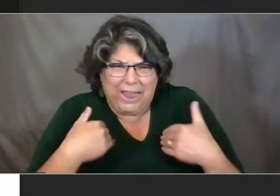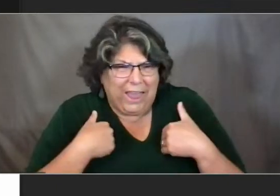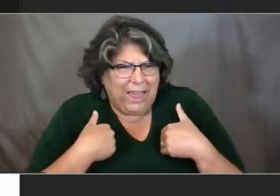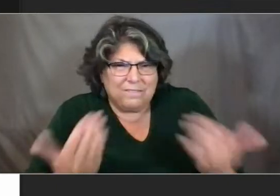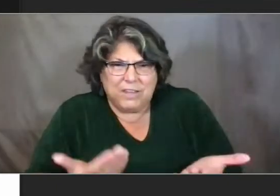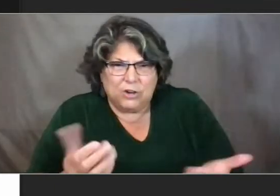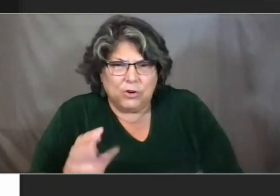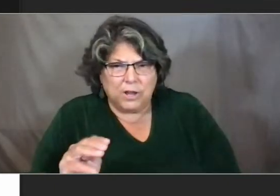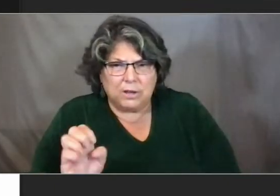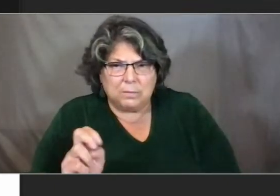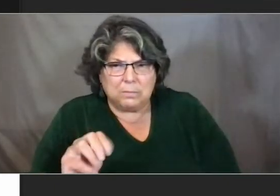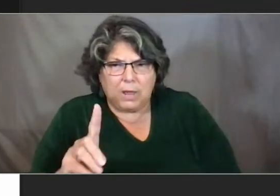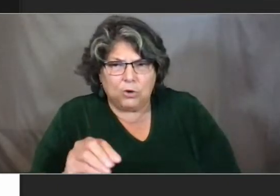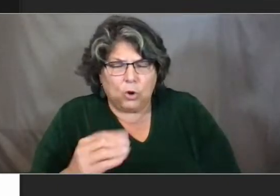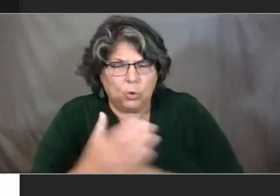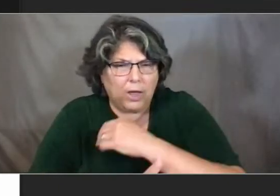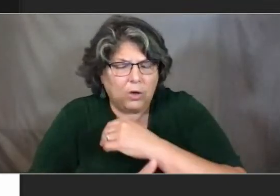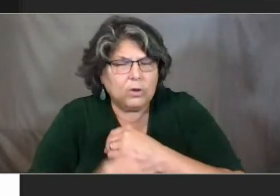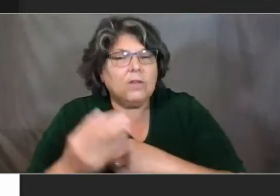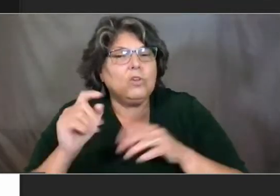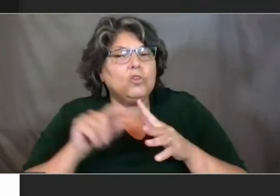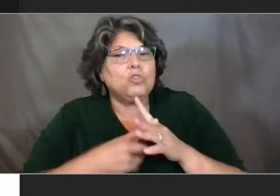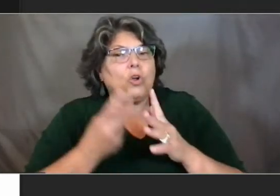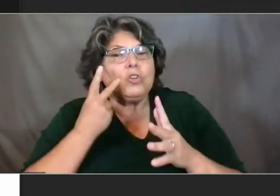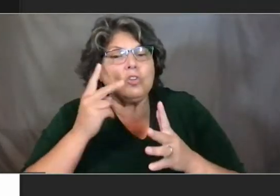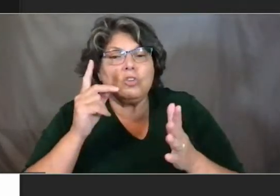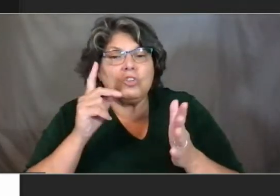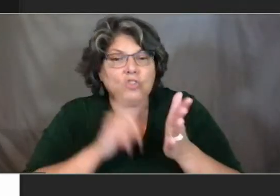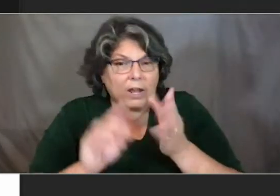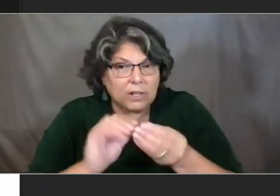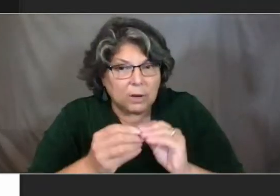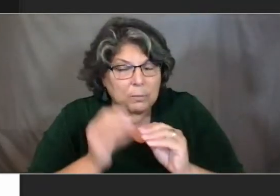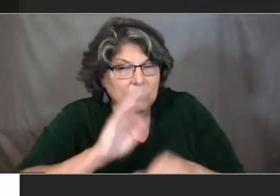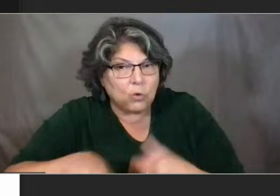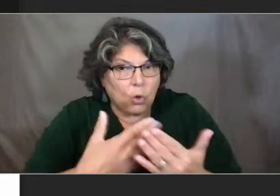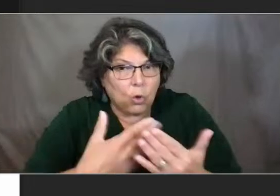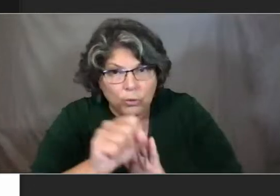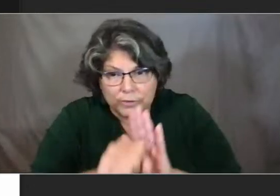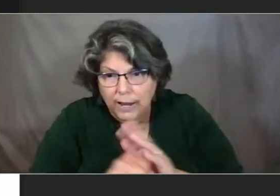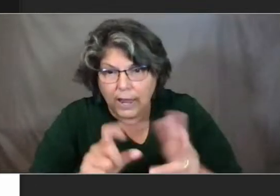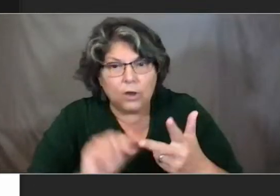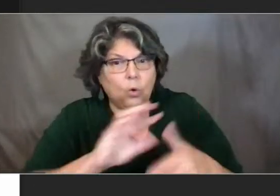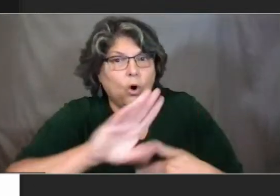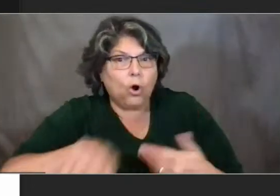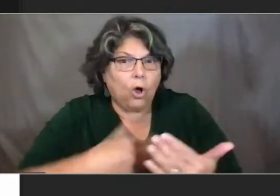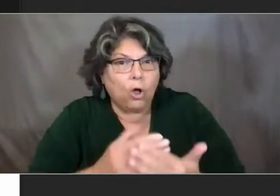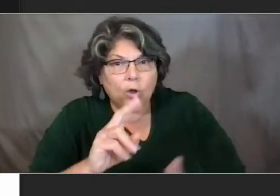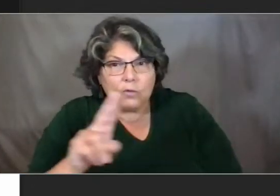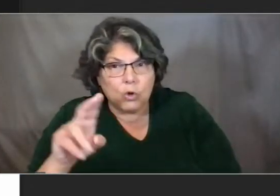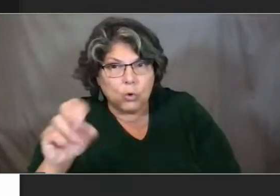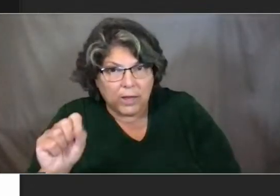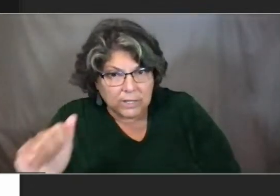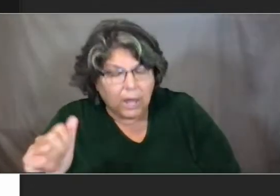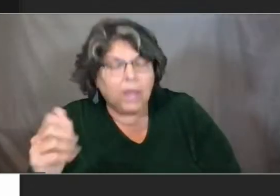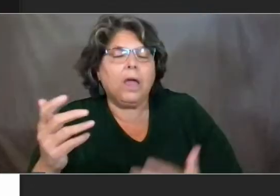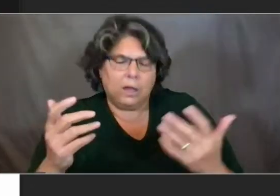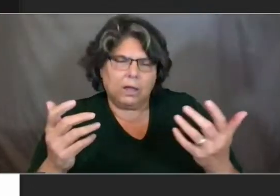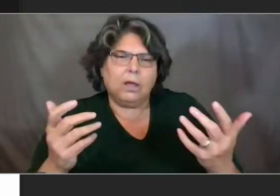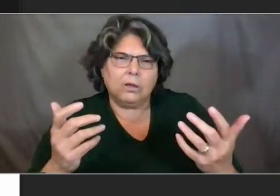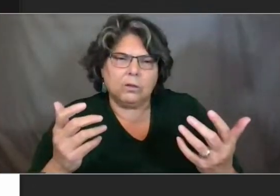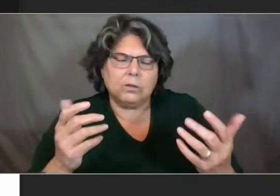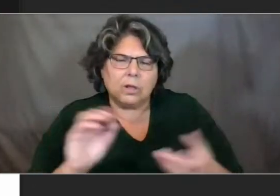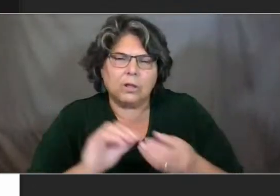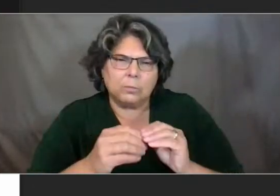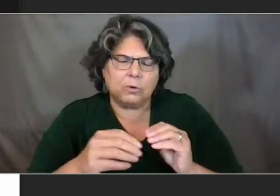when you start looking at bigger numbers statewide as well as nationally, right? We're seeing national numbers, that